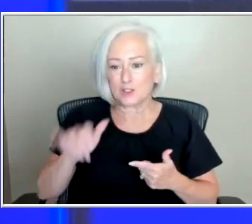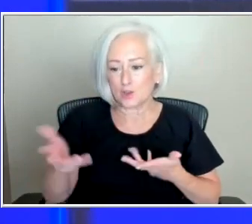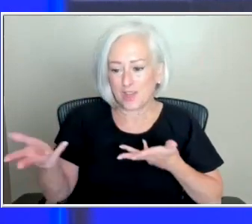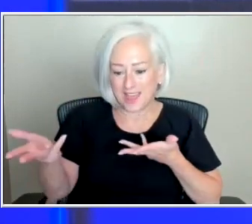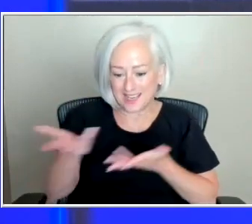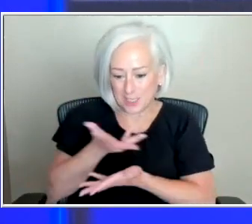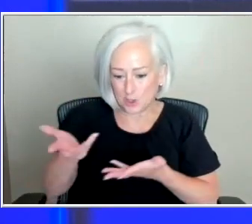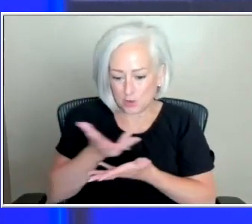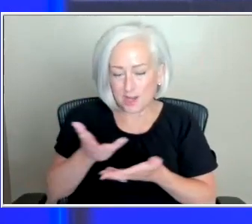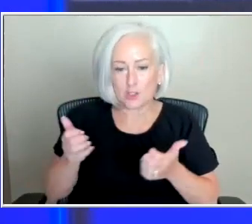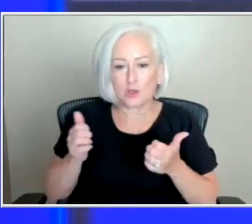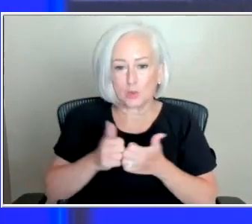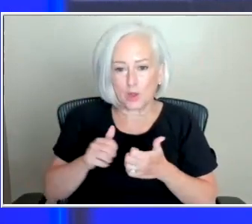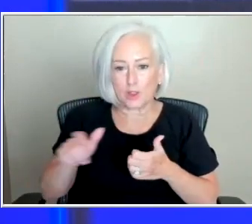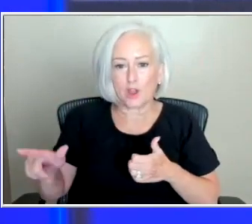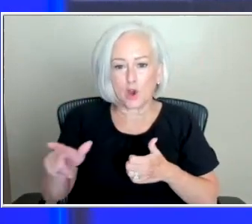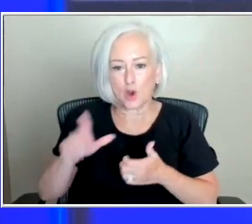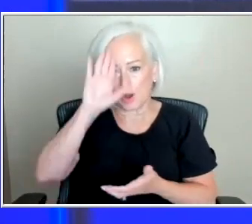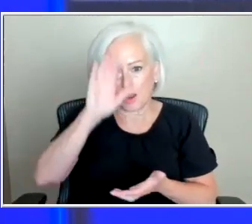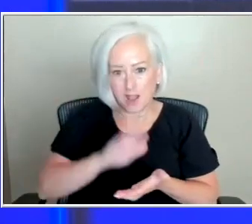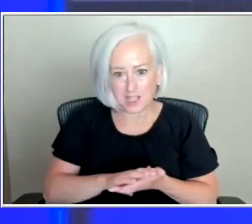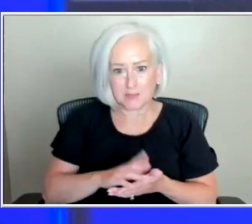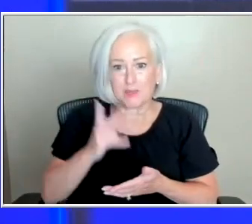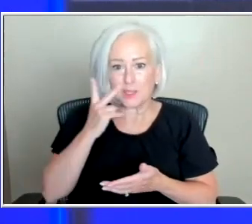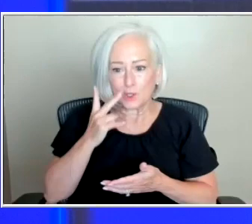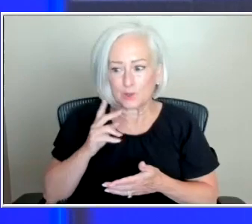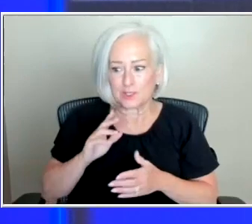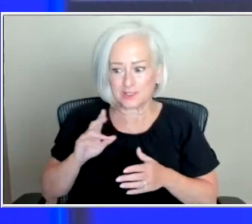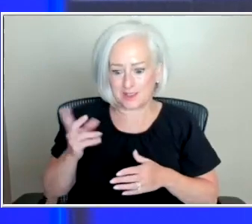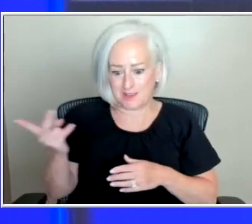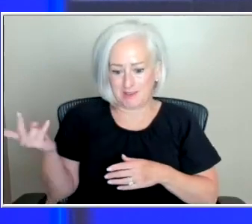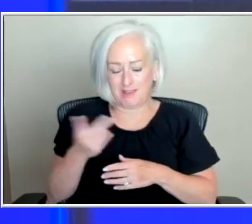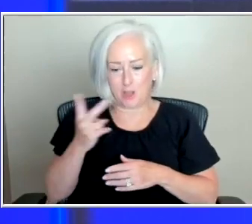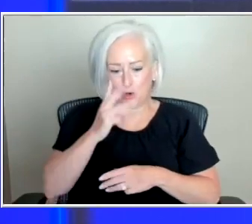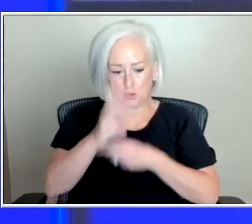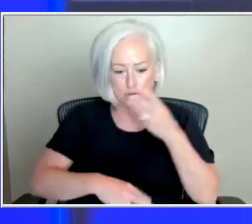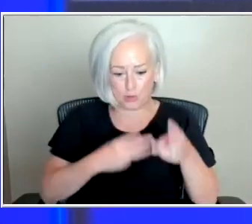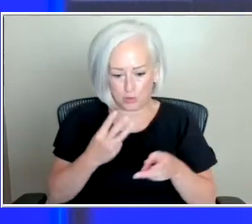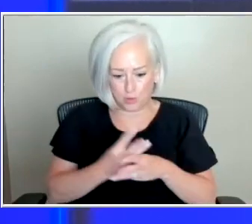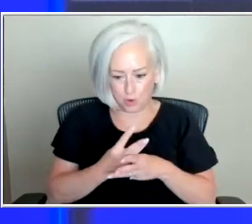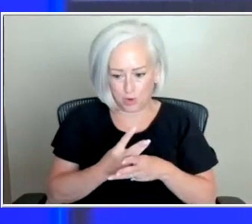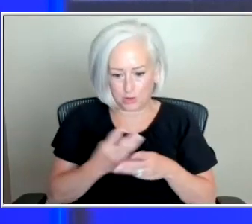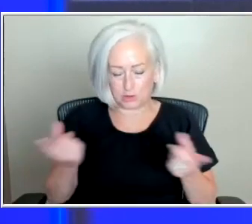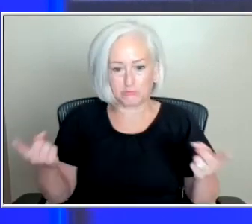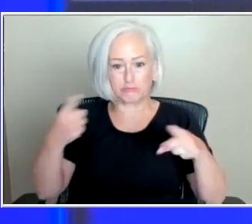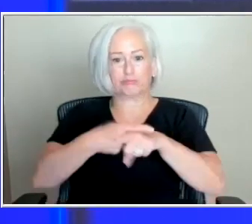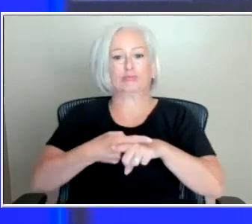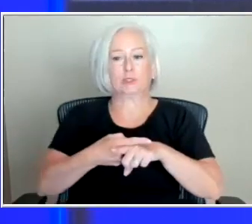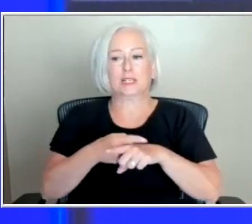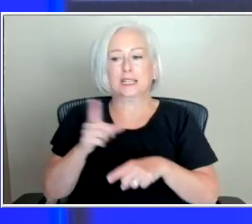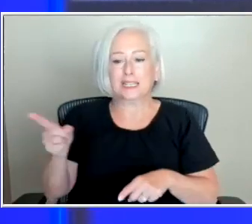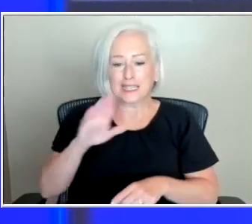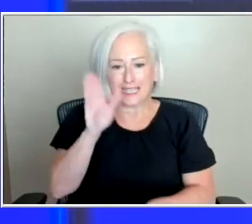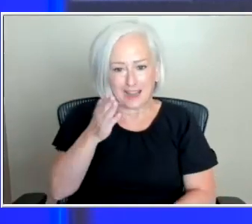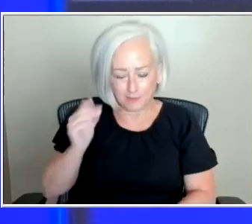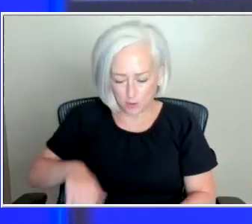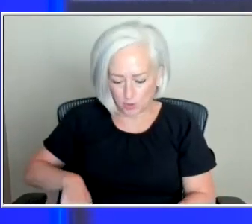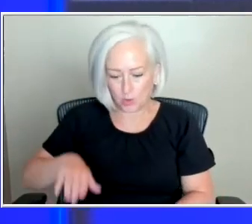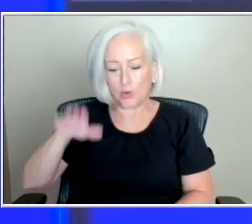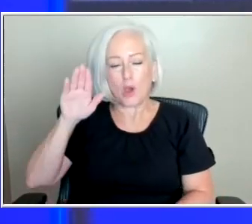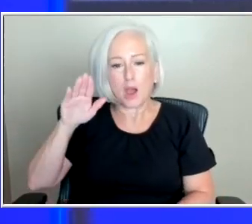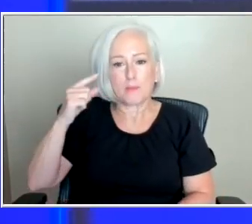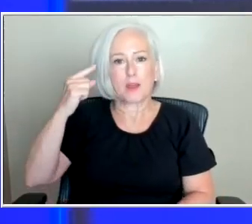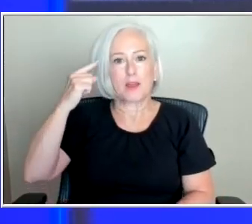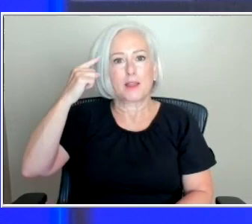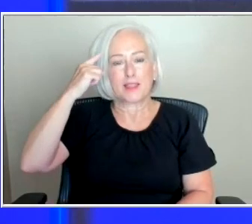was interesting, because you see their worlds collide, and he's never, he didn't grow up thinking about those things, and he's got a wife to be that has